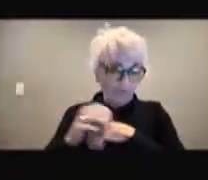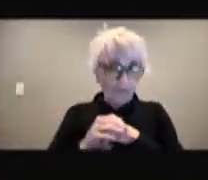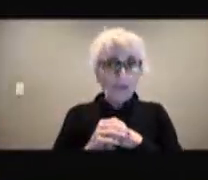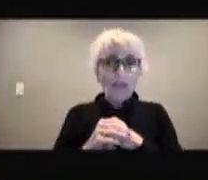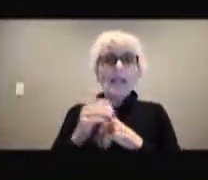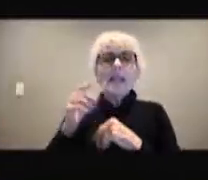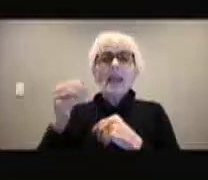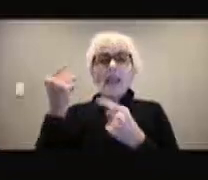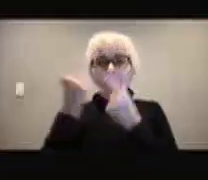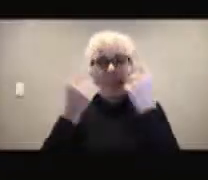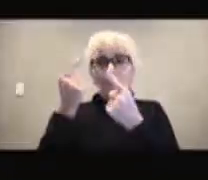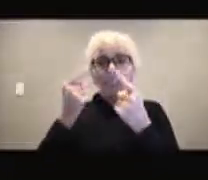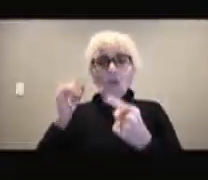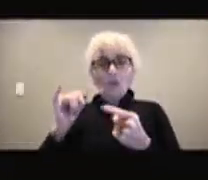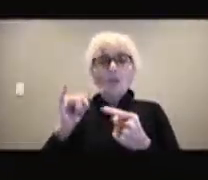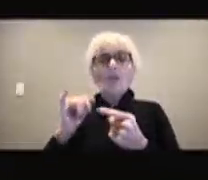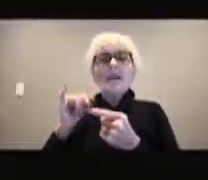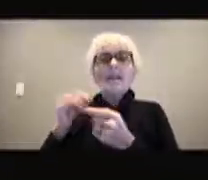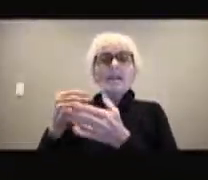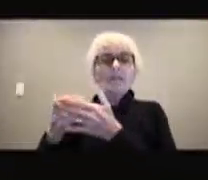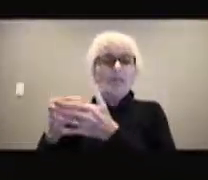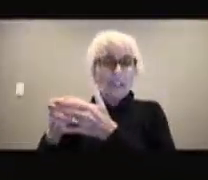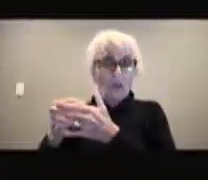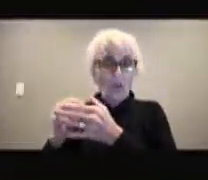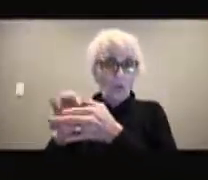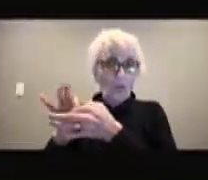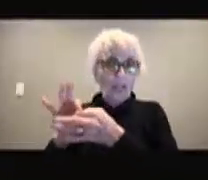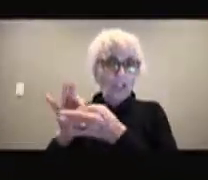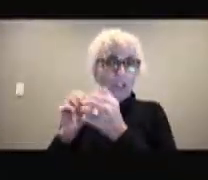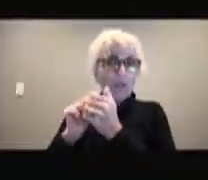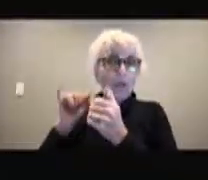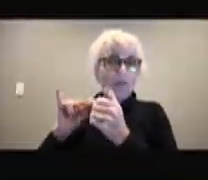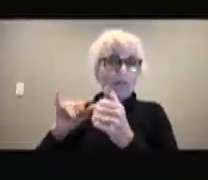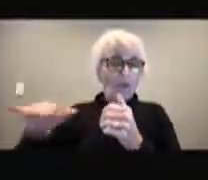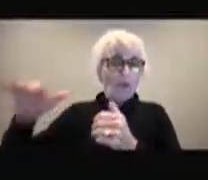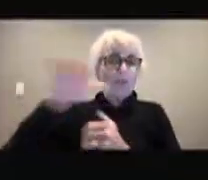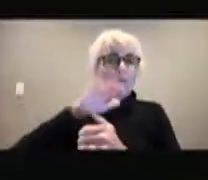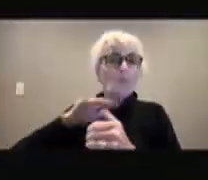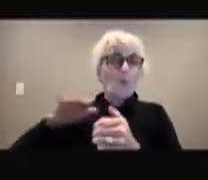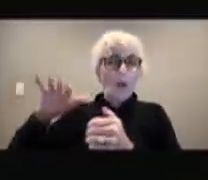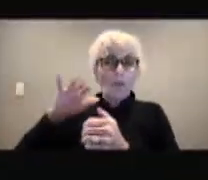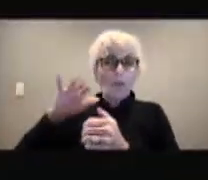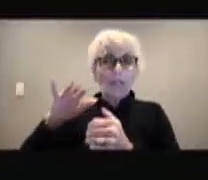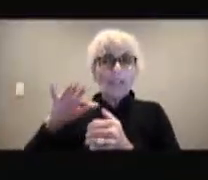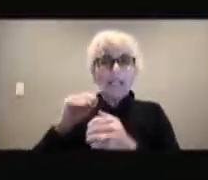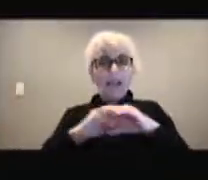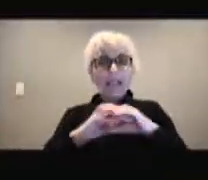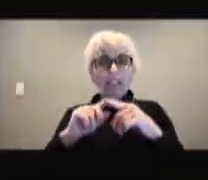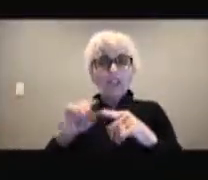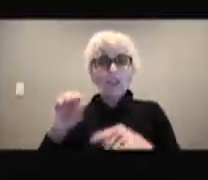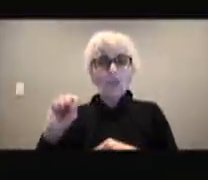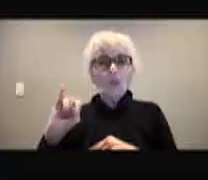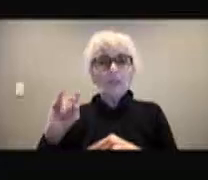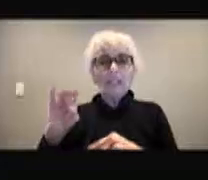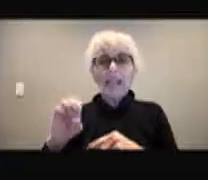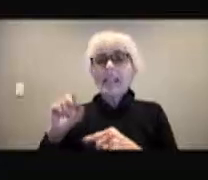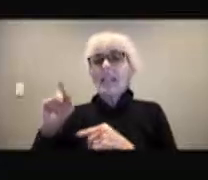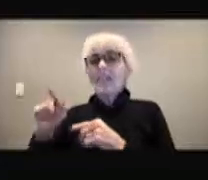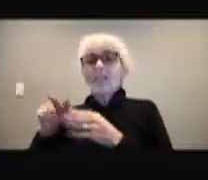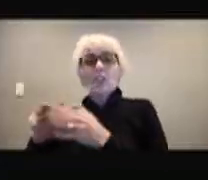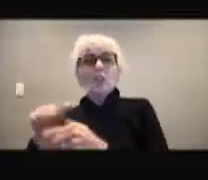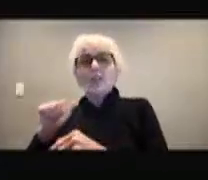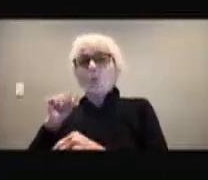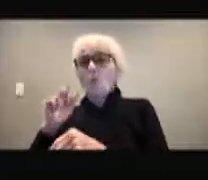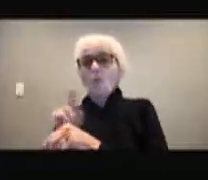consideration the physical relationship to the surrounding properties and access to the site. Residential streets shall not be used for routing of